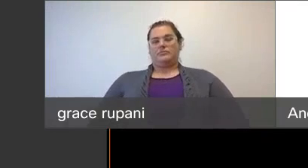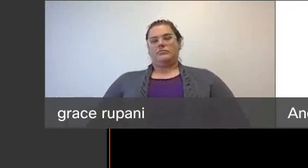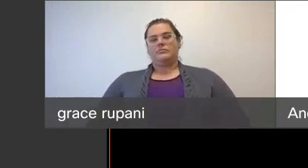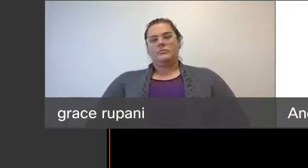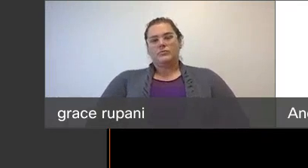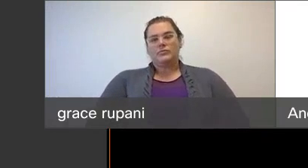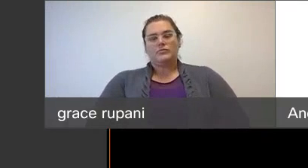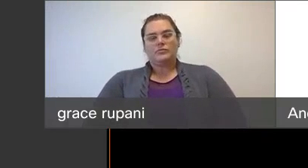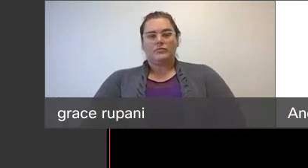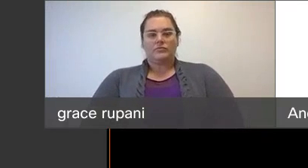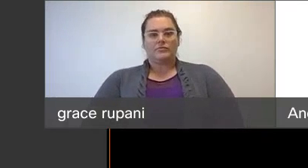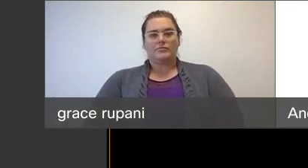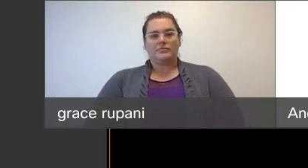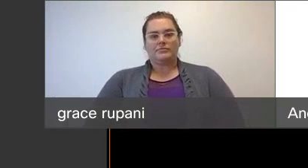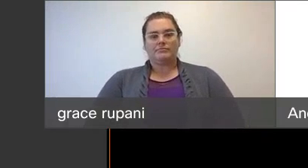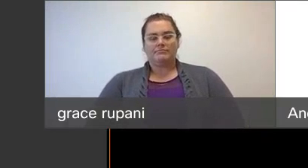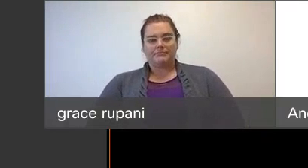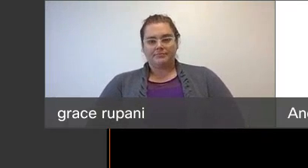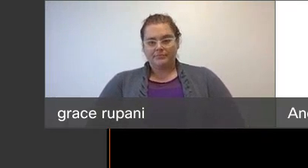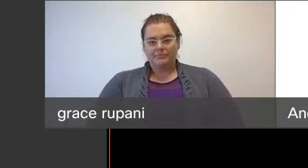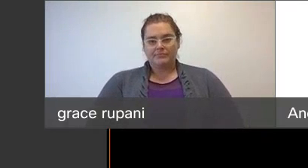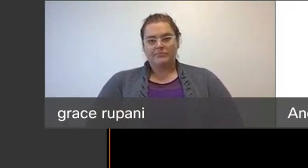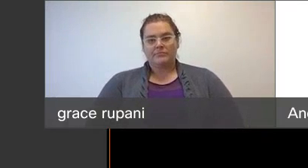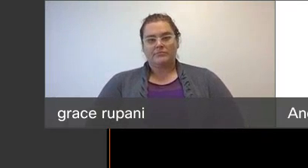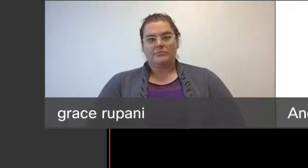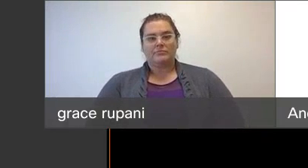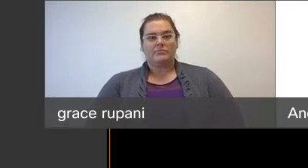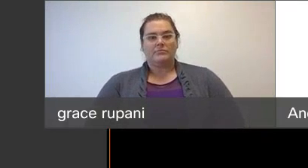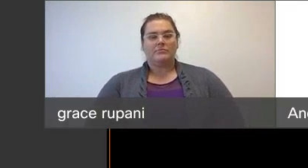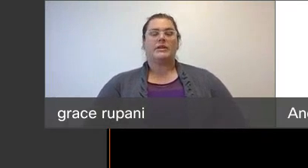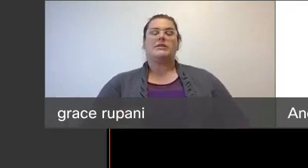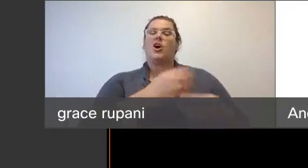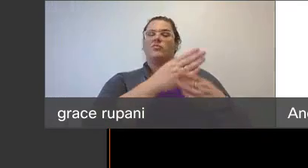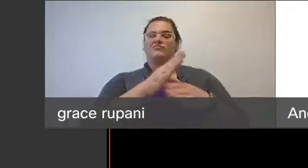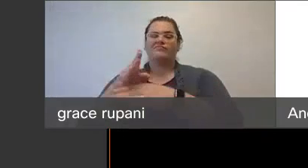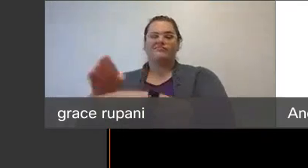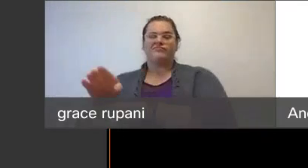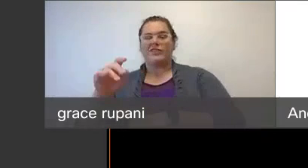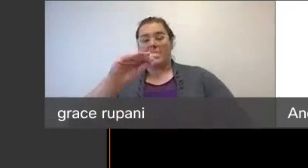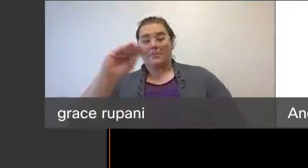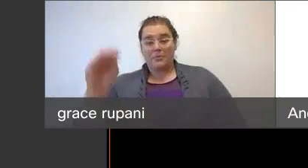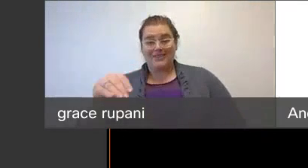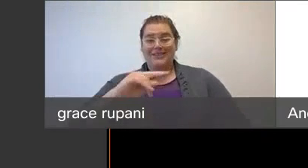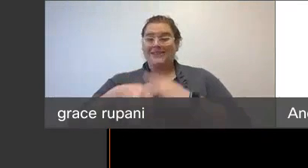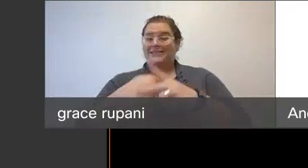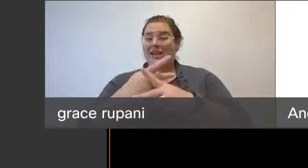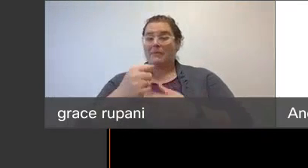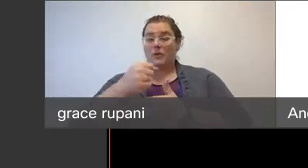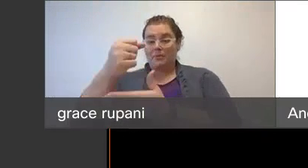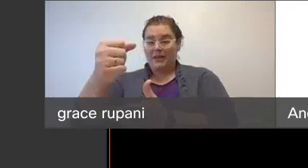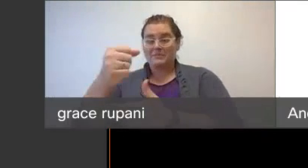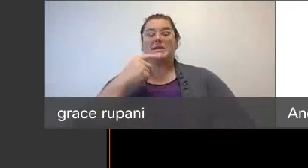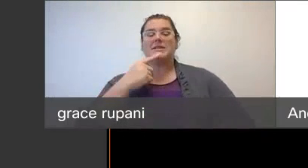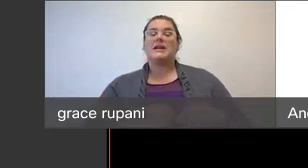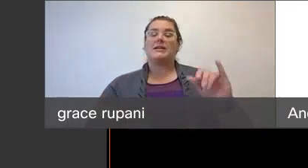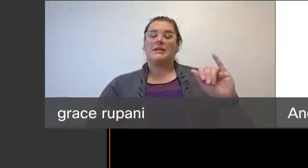And so by percentage in our different placement types, within intermediate care